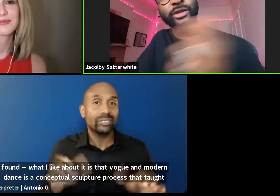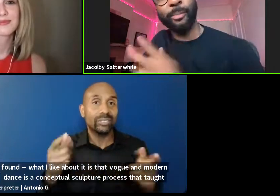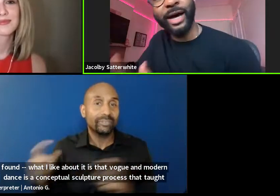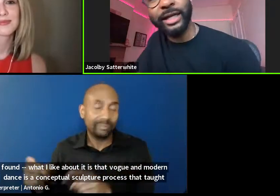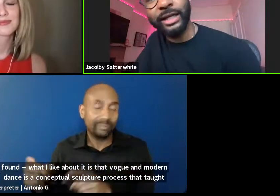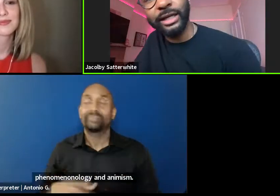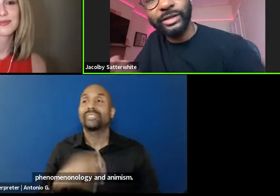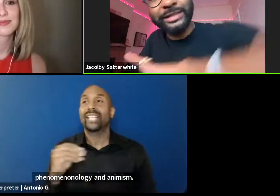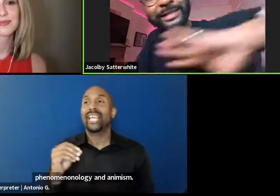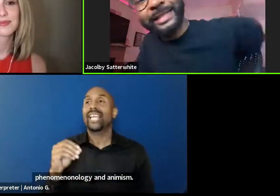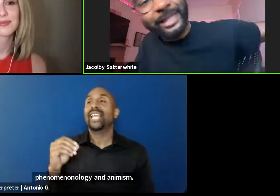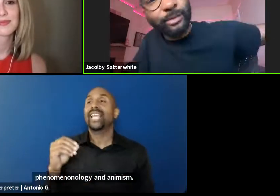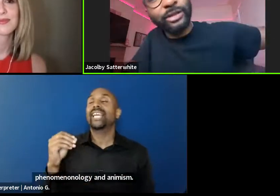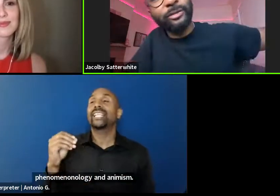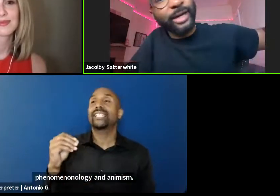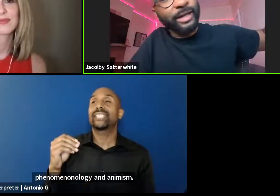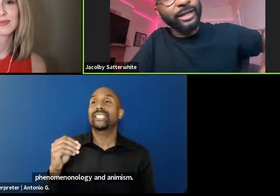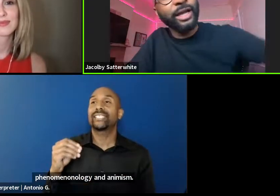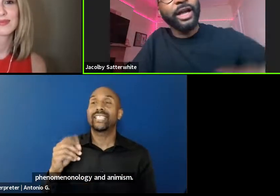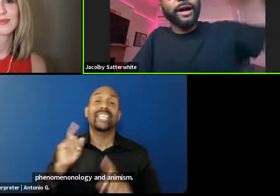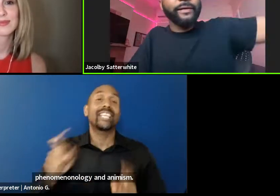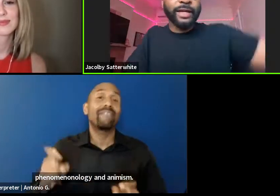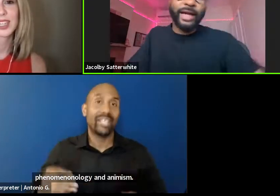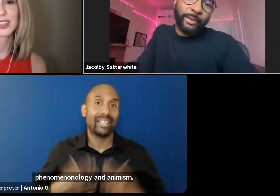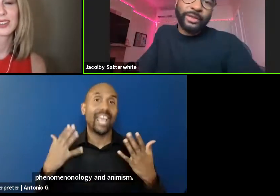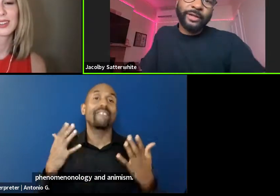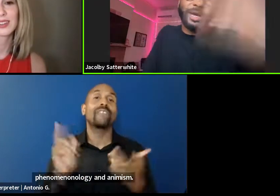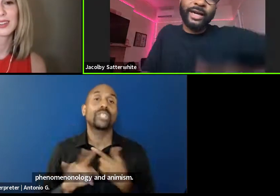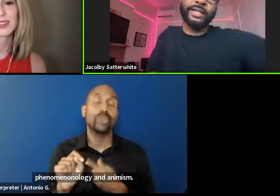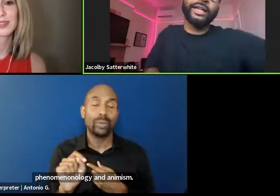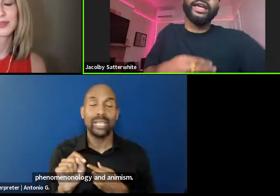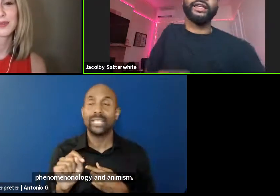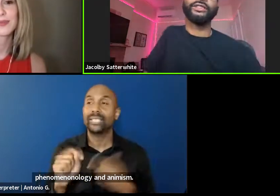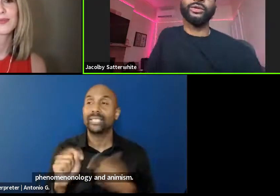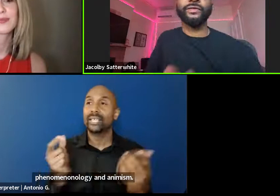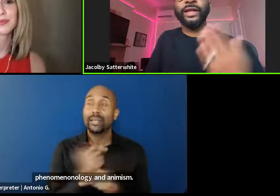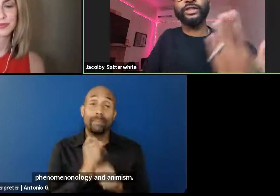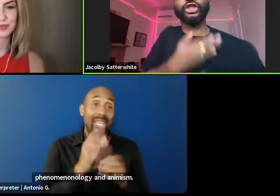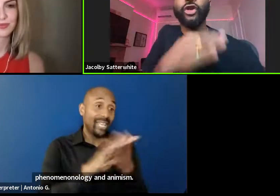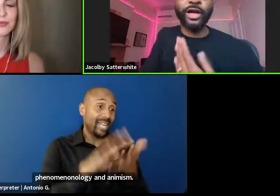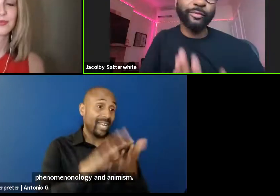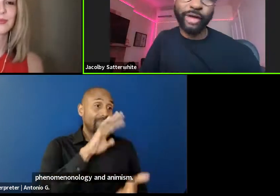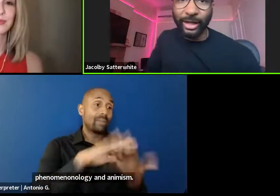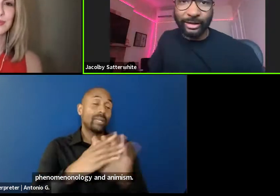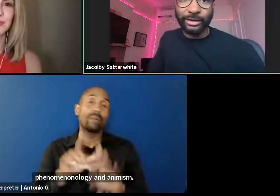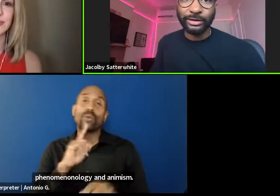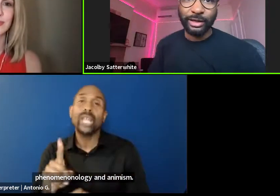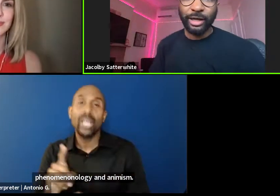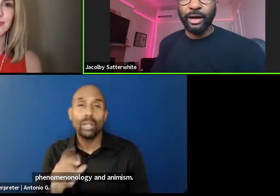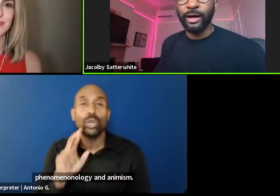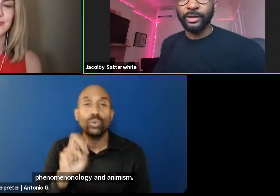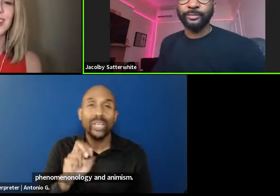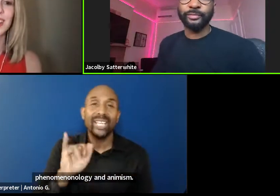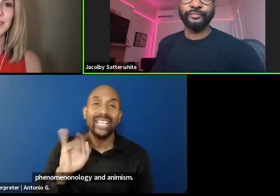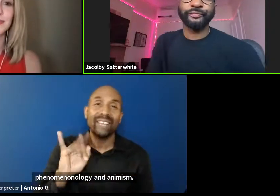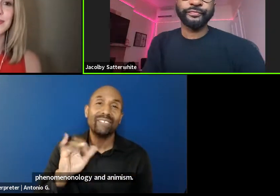describing it with your body, resisting it with your body, carving it out with your body is sort of like a drawing practice.